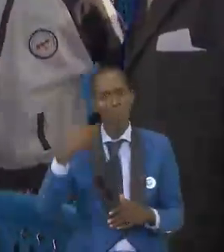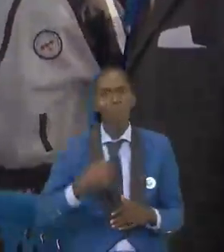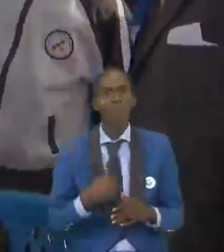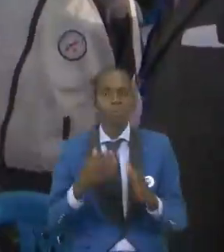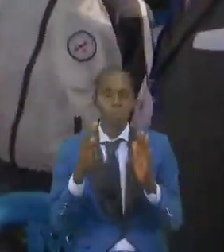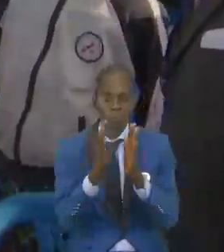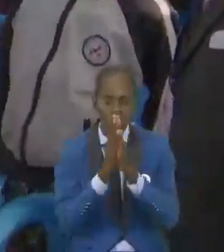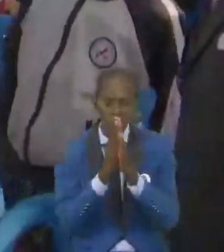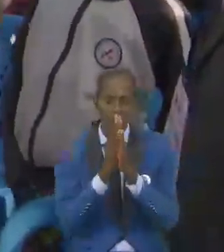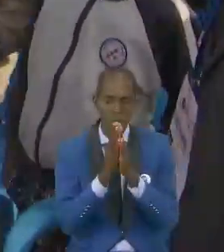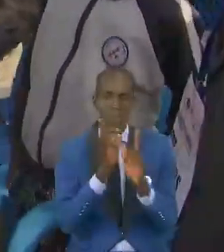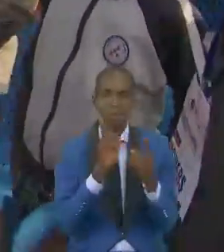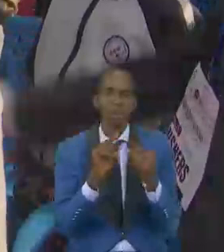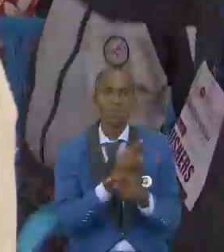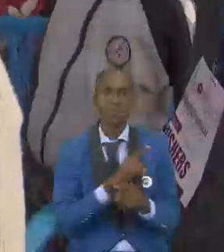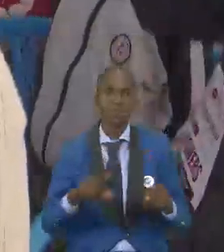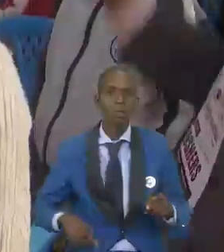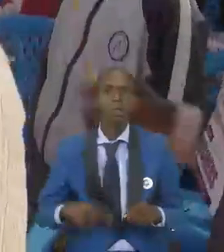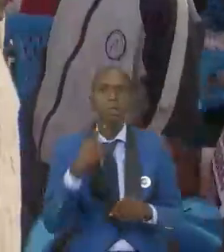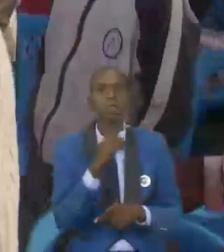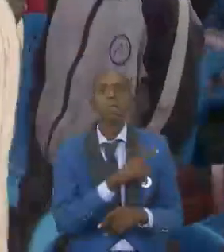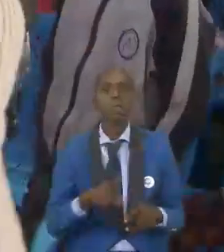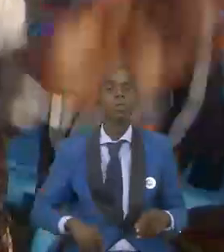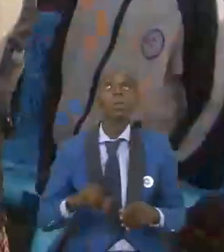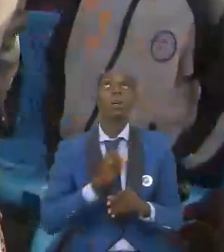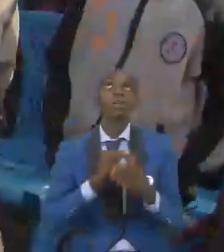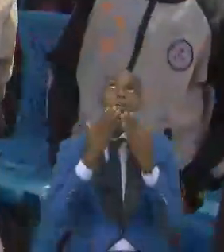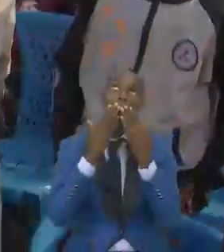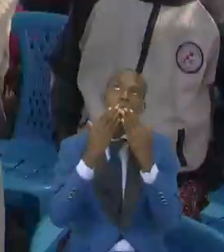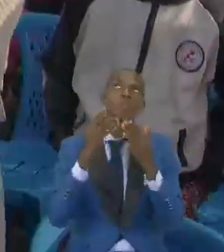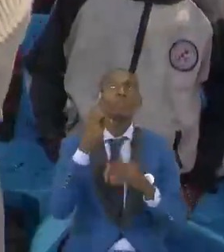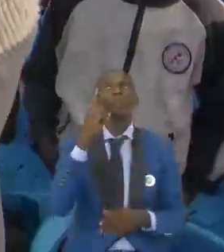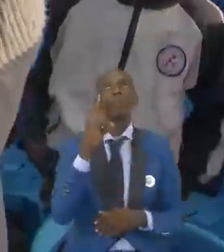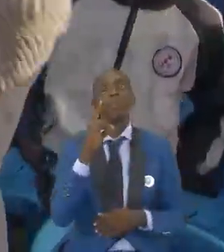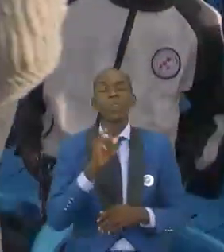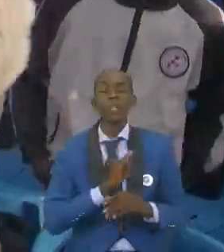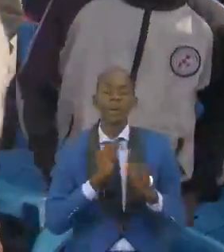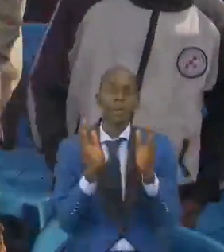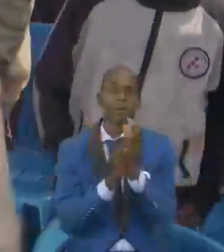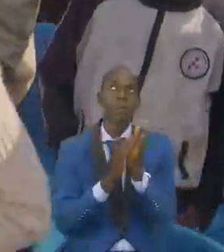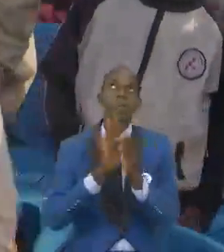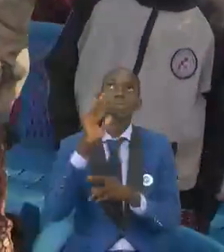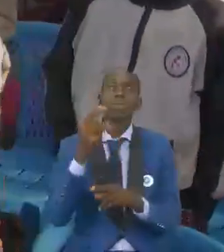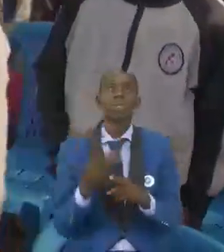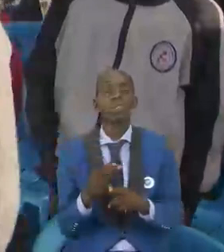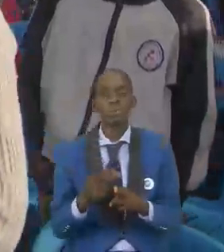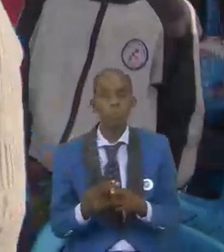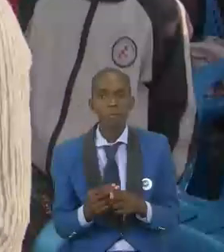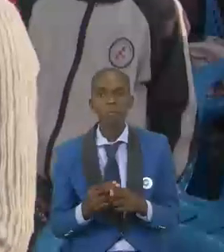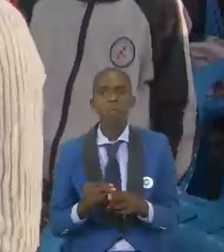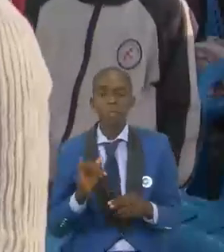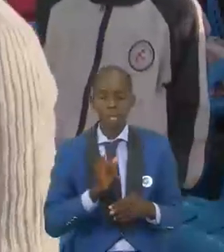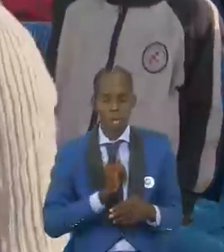and tell the Lord and say, Lord, I thank you. I praise your name. I